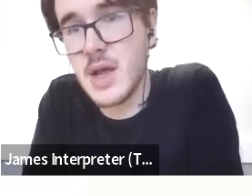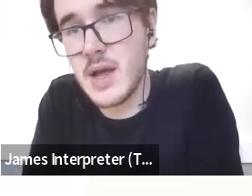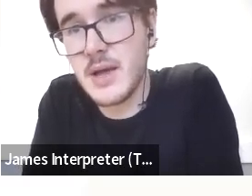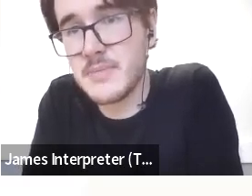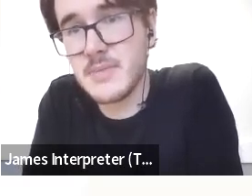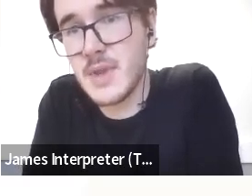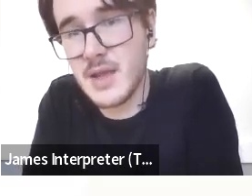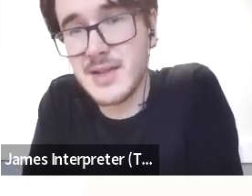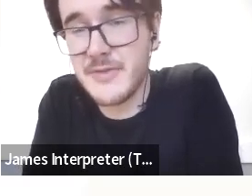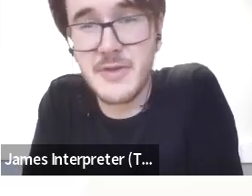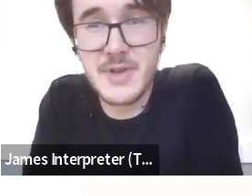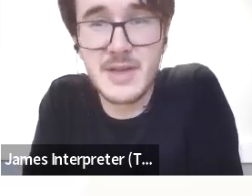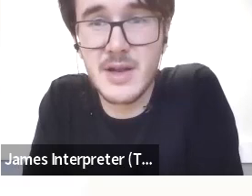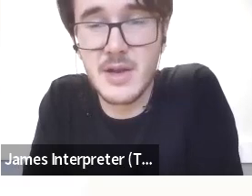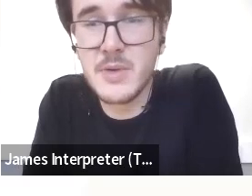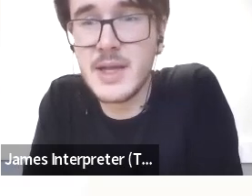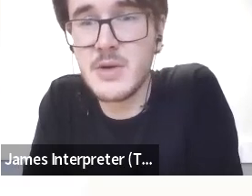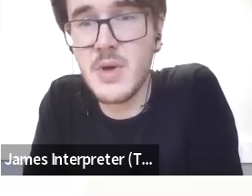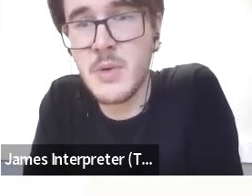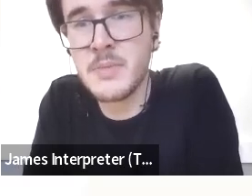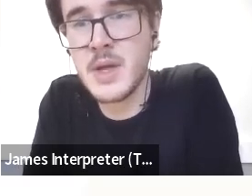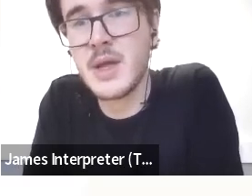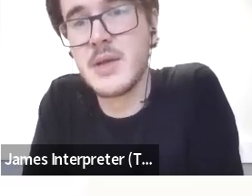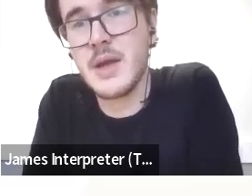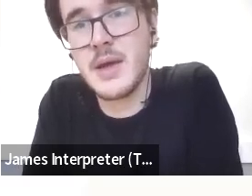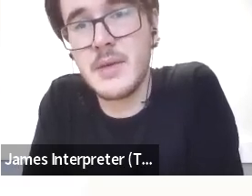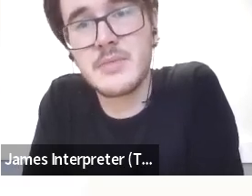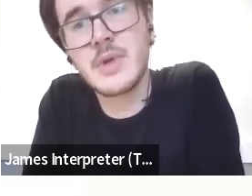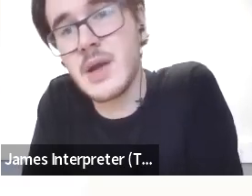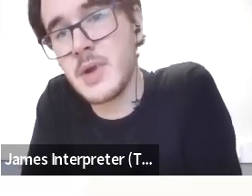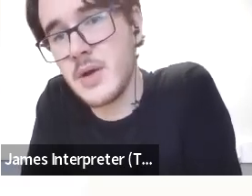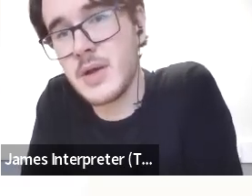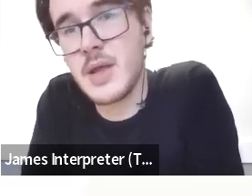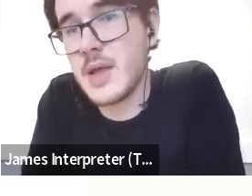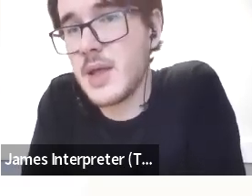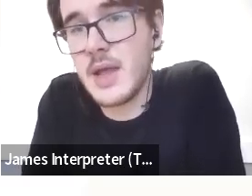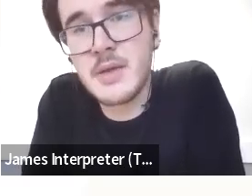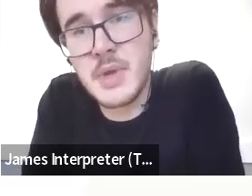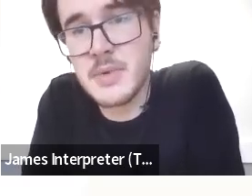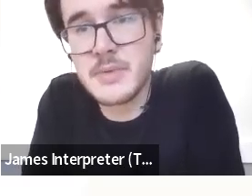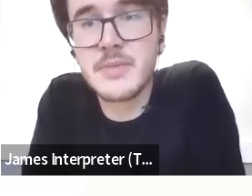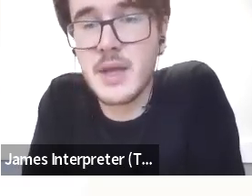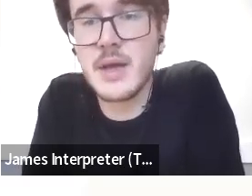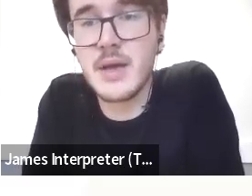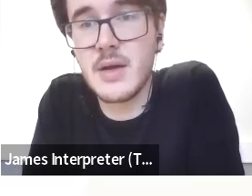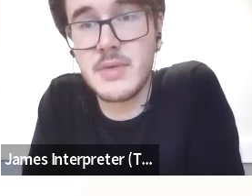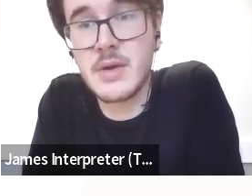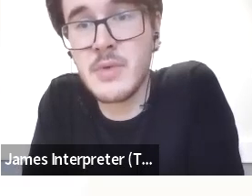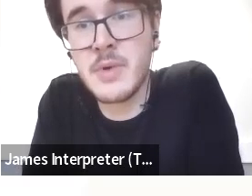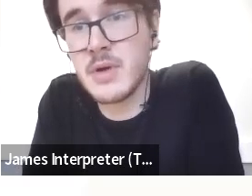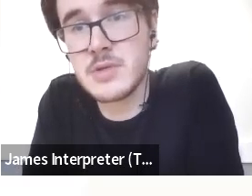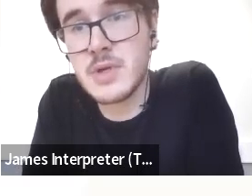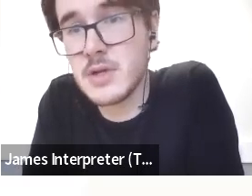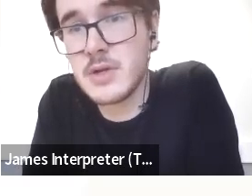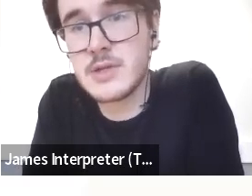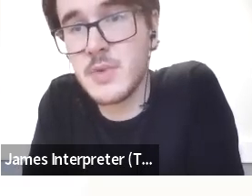other. Like if you're feeling lonely in your own home, come along. Hearing people, hearing